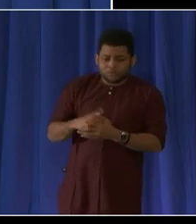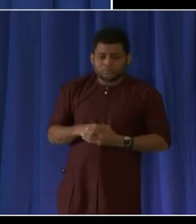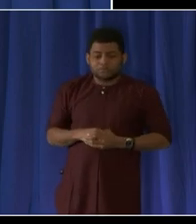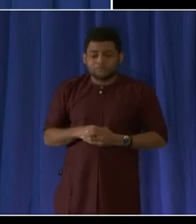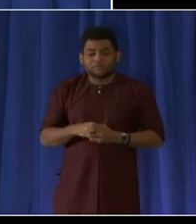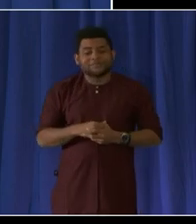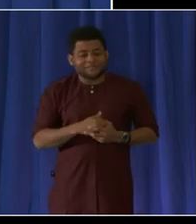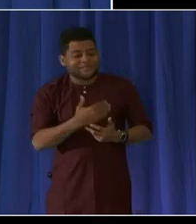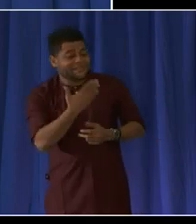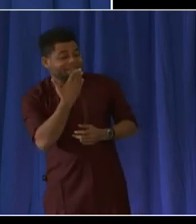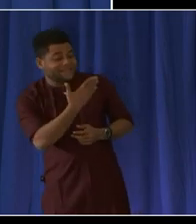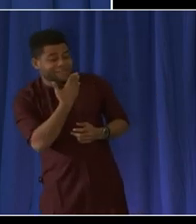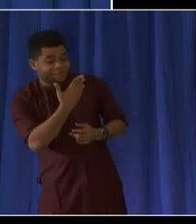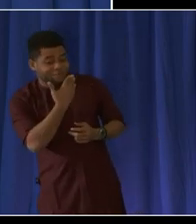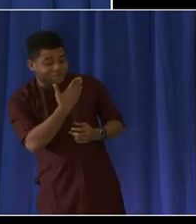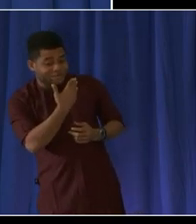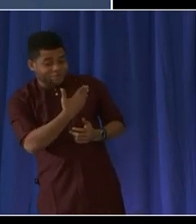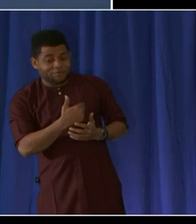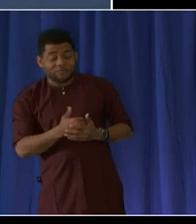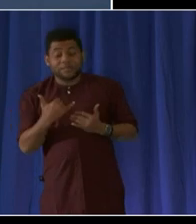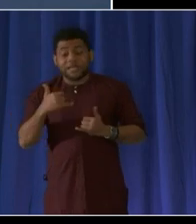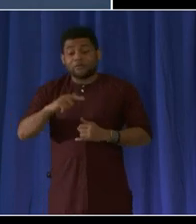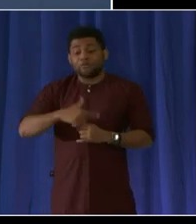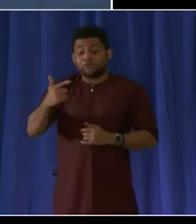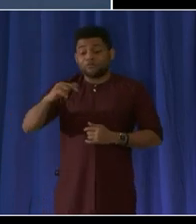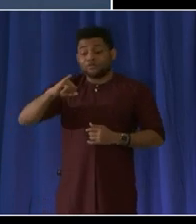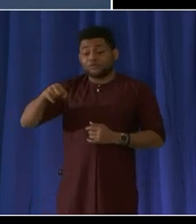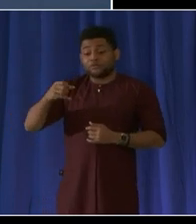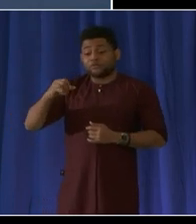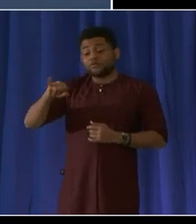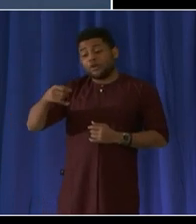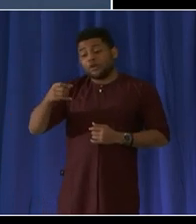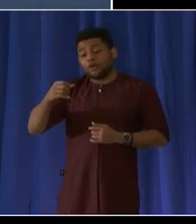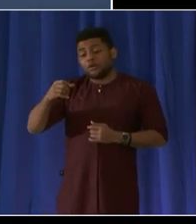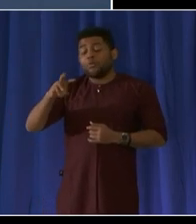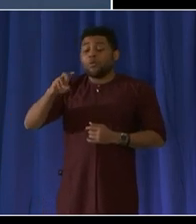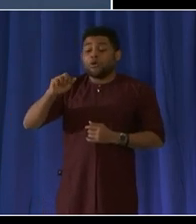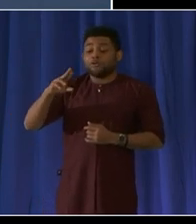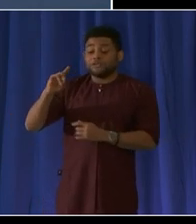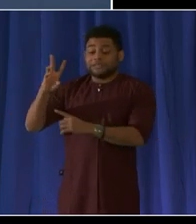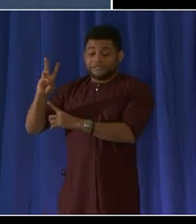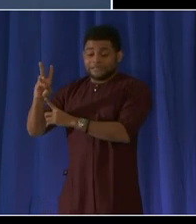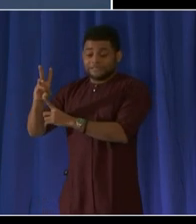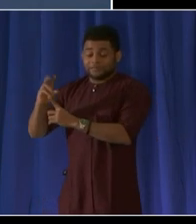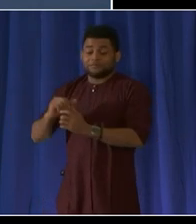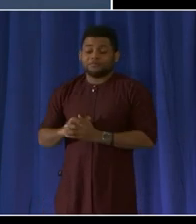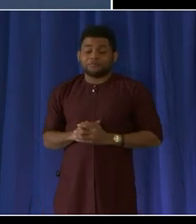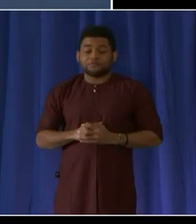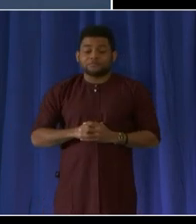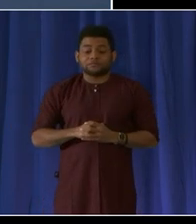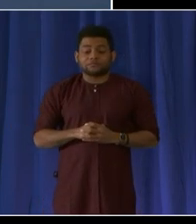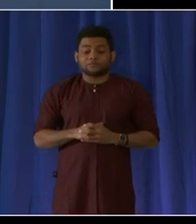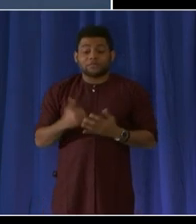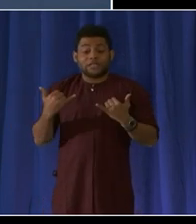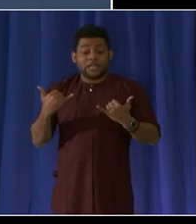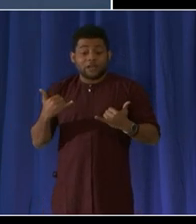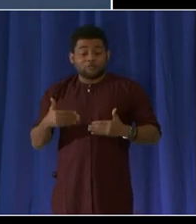Great, thank you. And now we'll move over to James in Ward 6. James, you are unmuted.